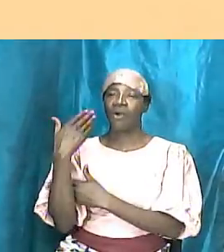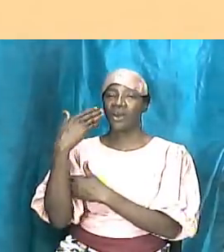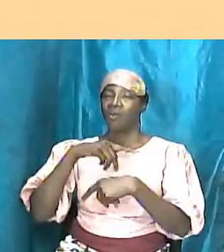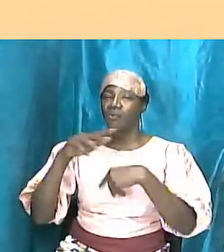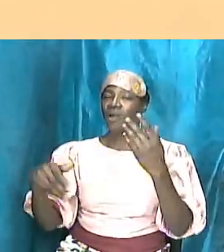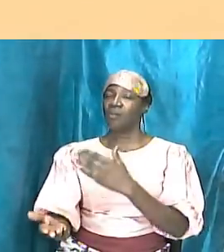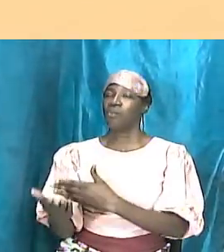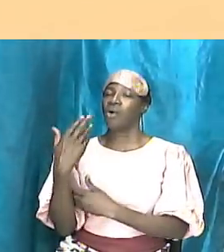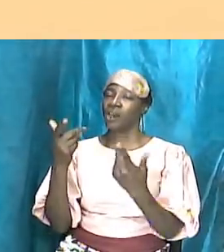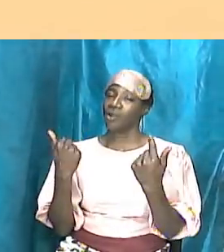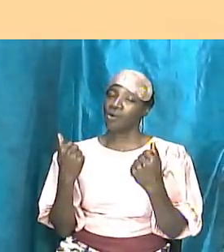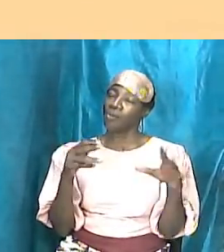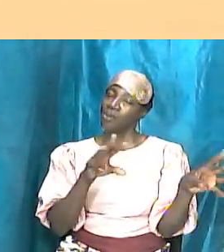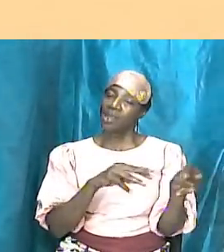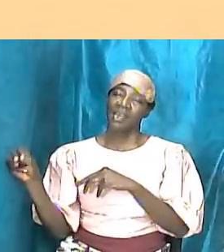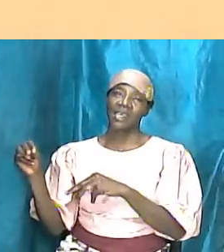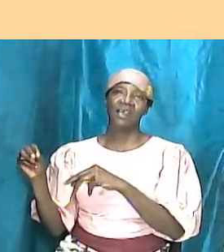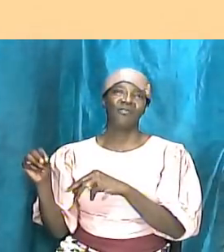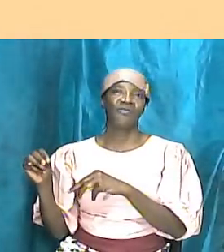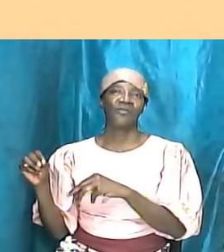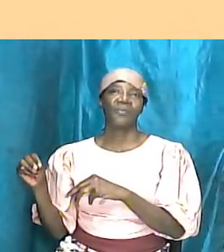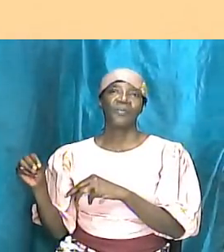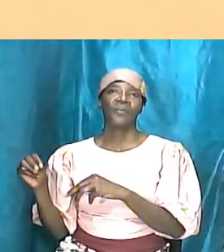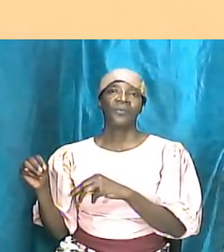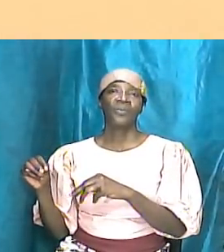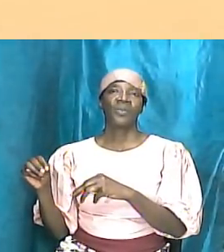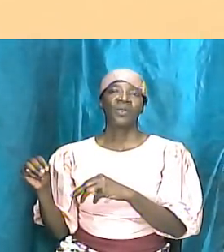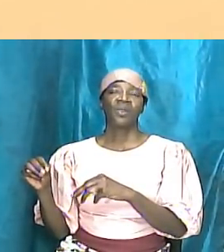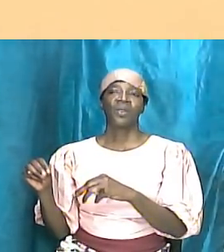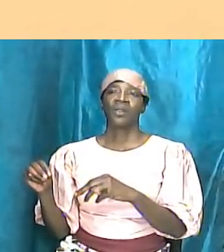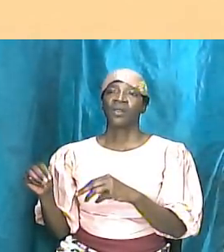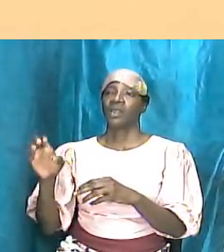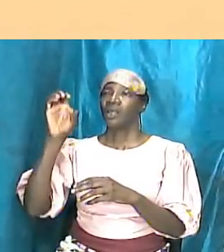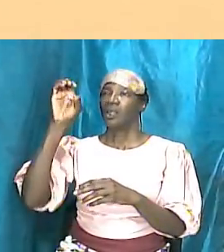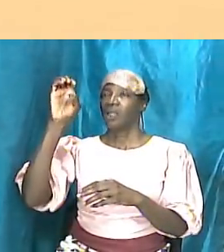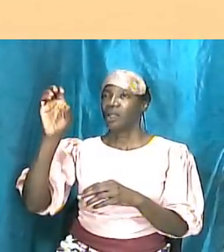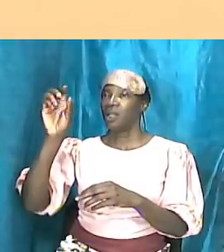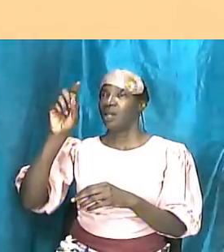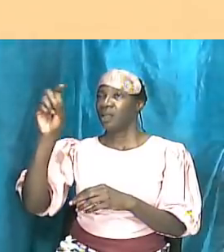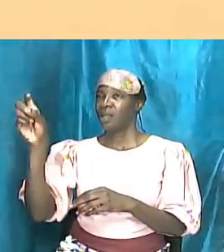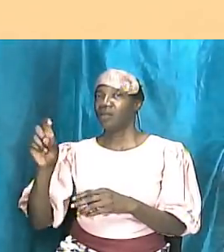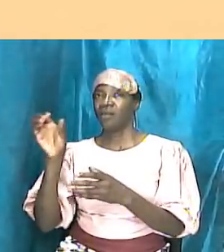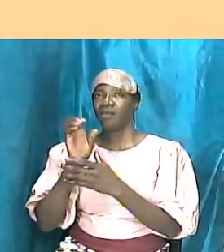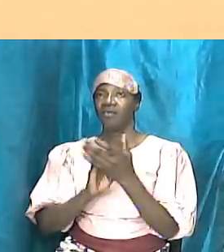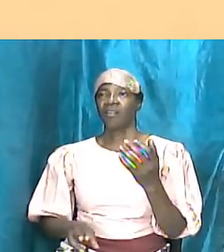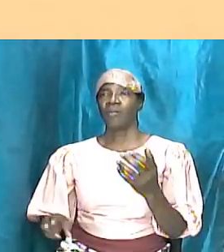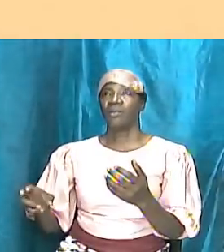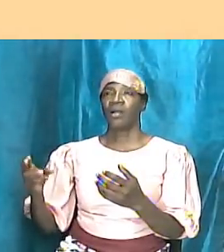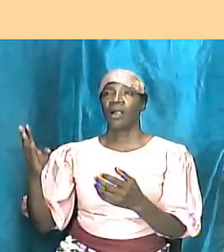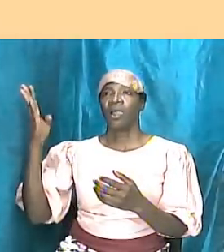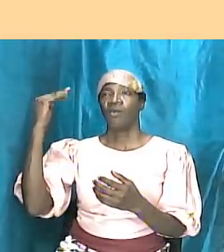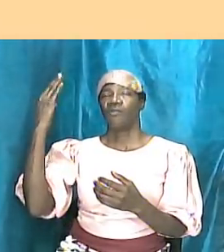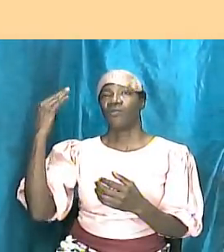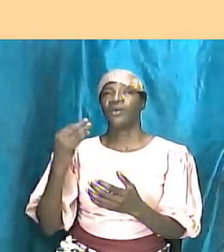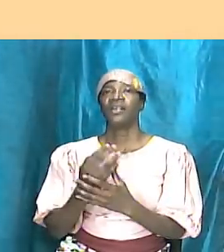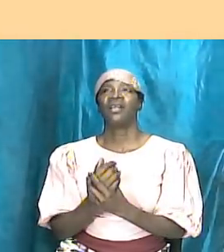came, they left. Redemption. Now, Exodus chapter 14 gives us a